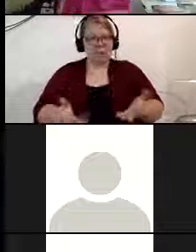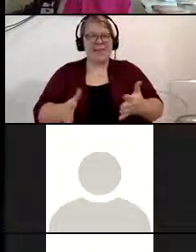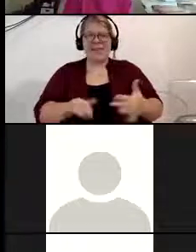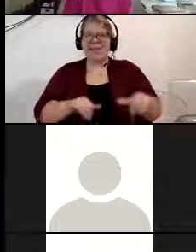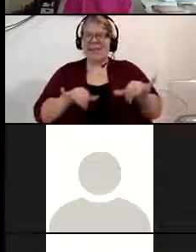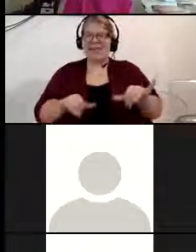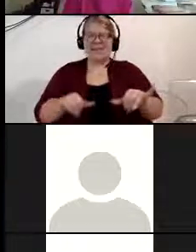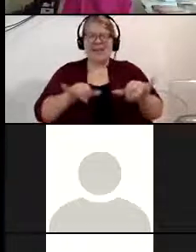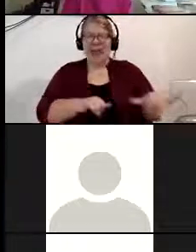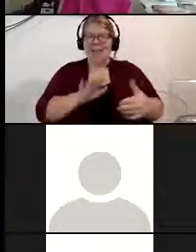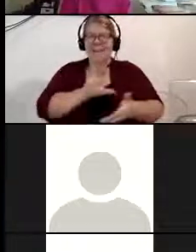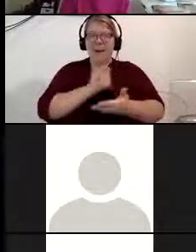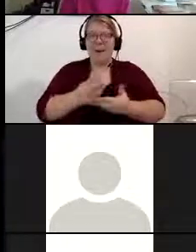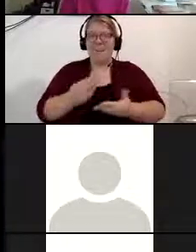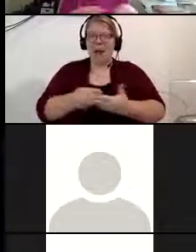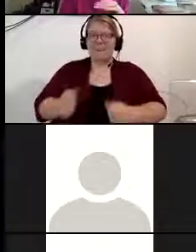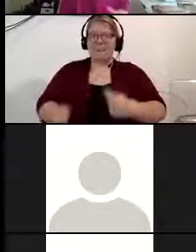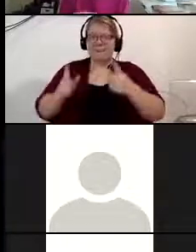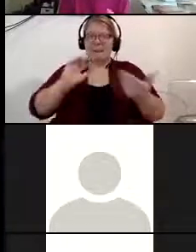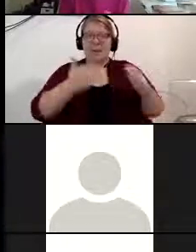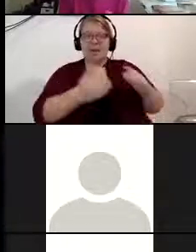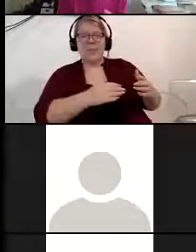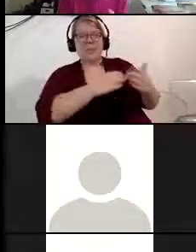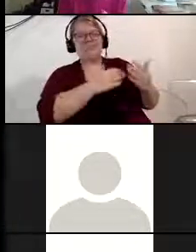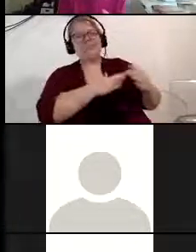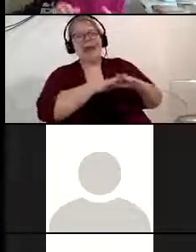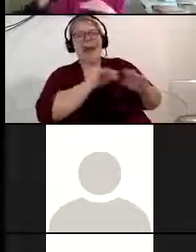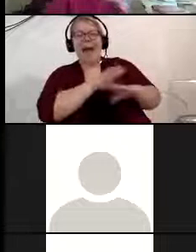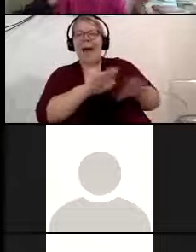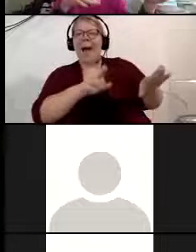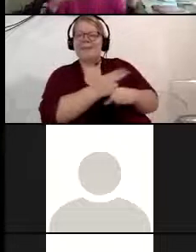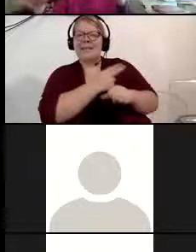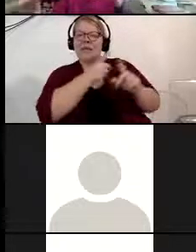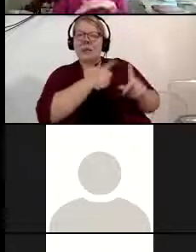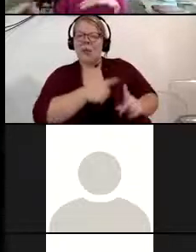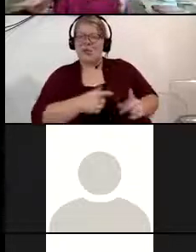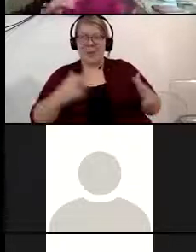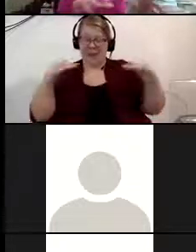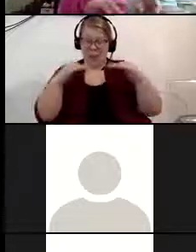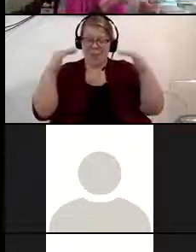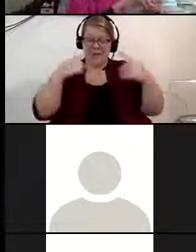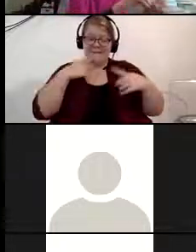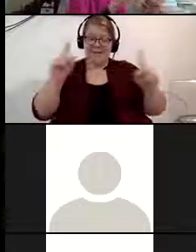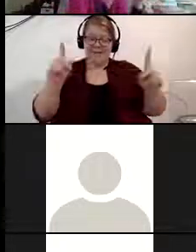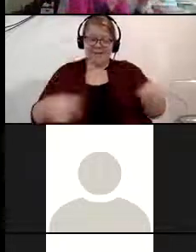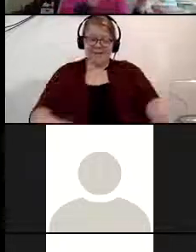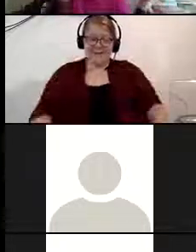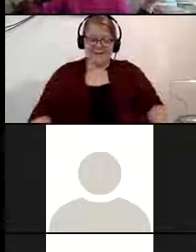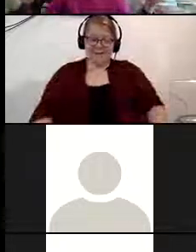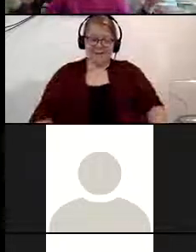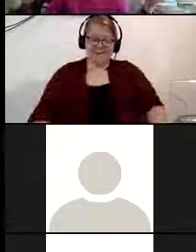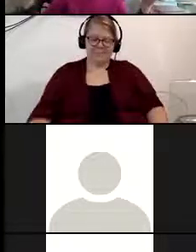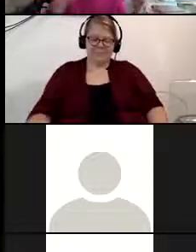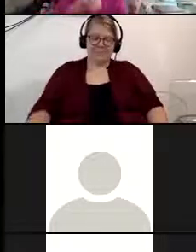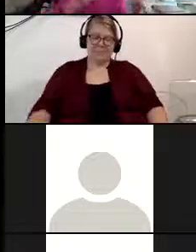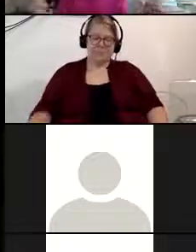the abstinence goals. So equally as effective, and they were fluid. Some people picked one goal and